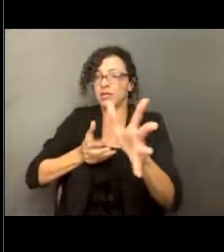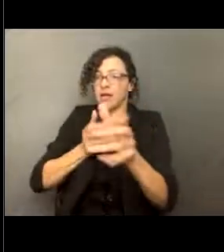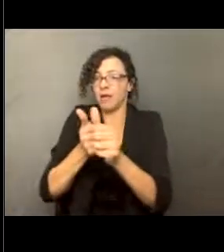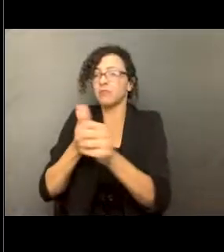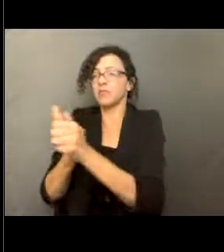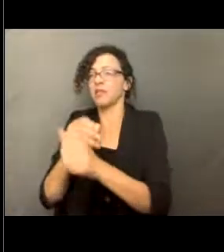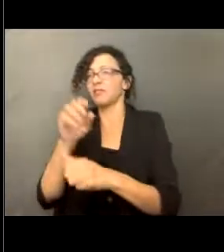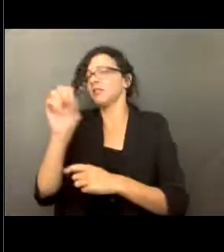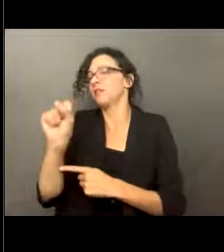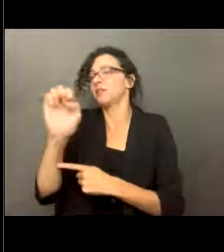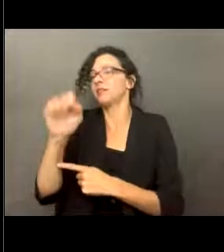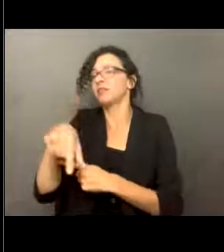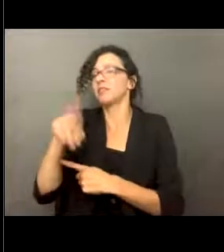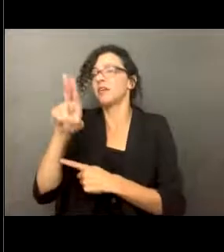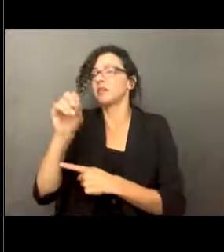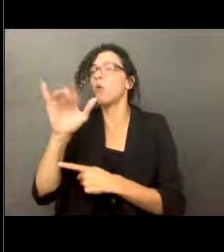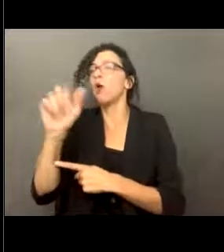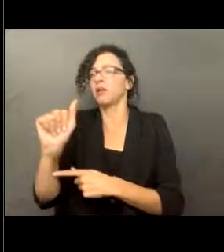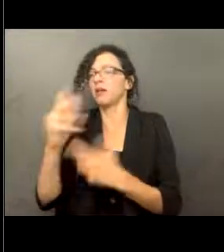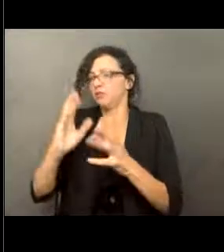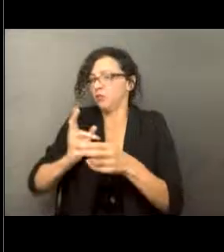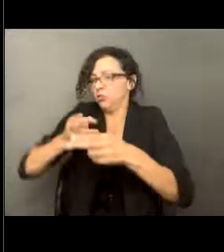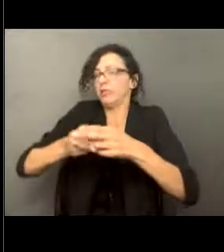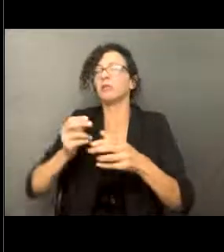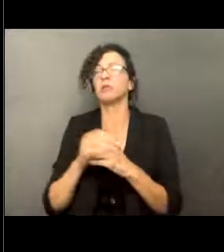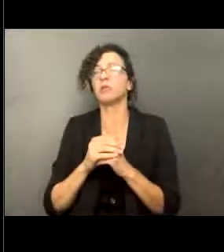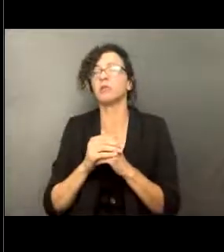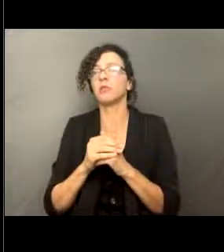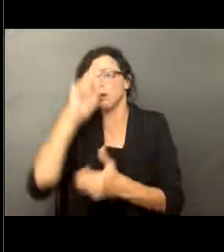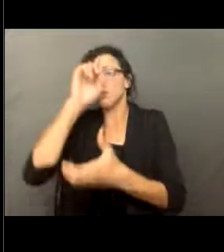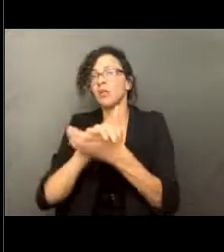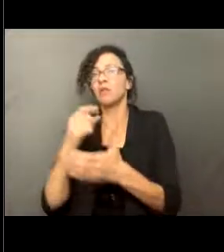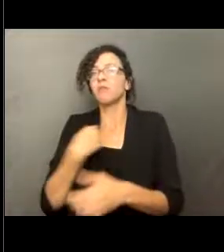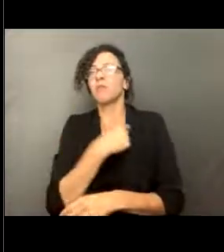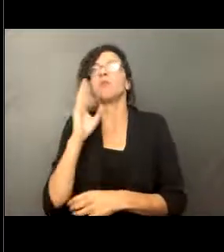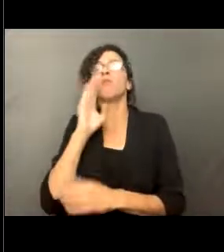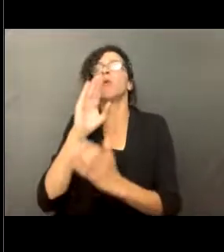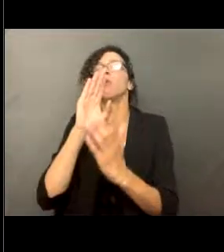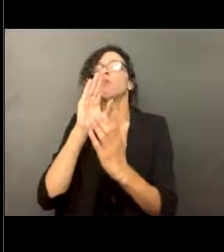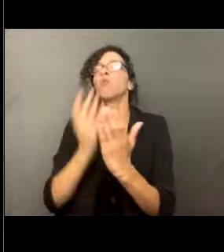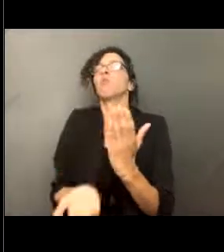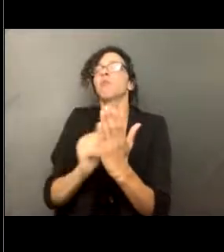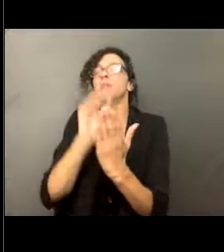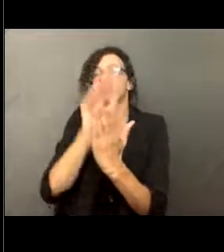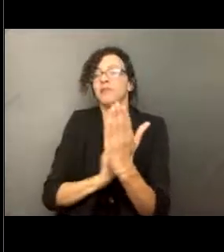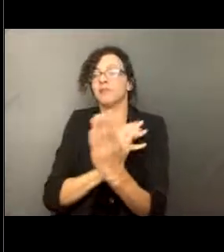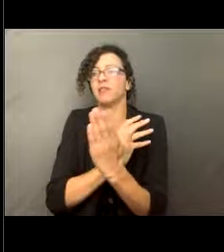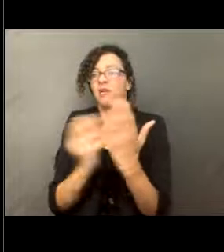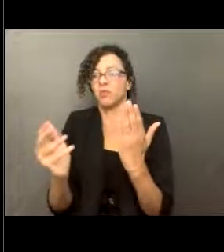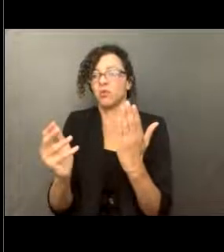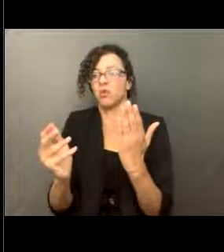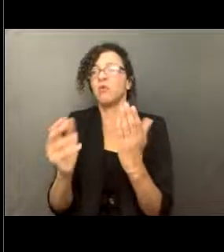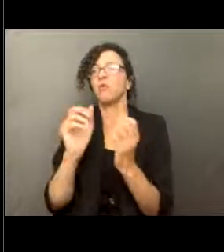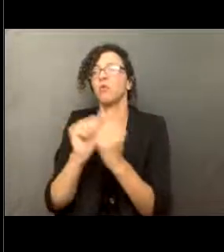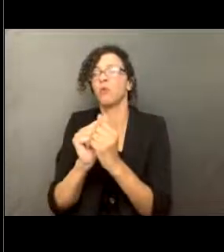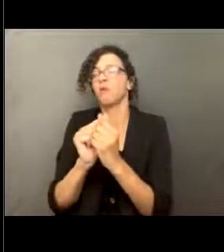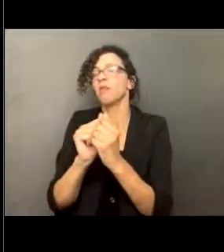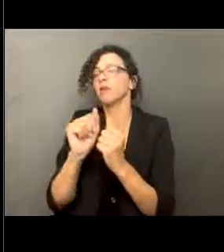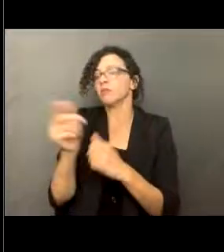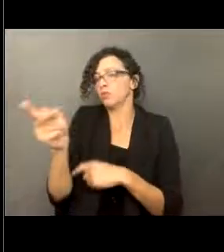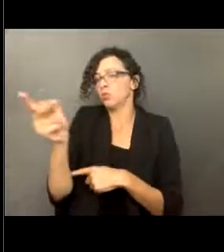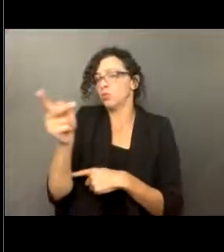of all, we're going to try to reschedule with the Prometoras from LA Walks at a later date. They're really excited to share